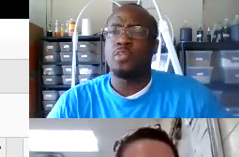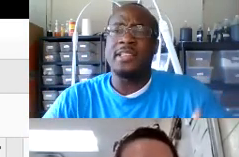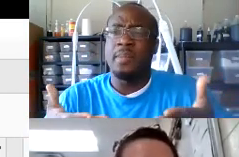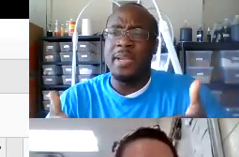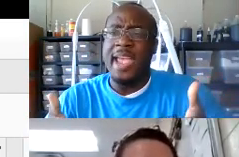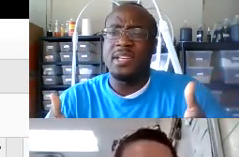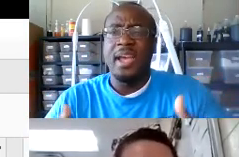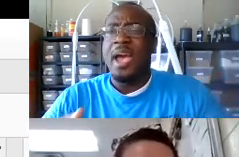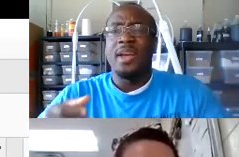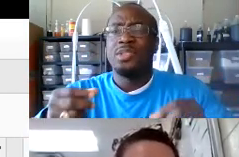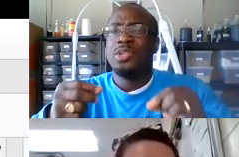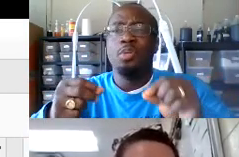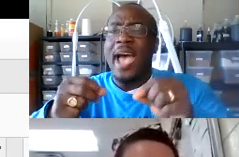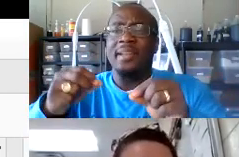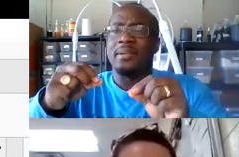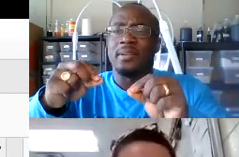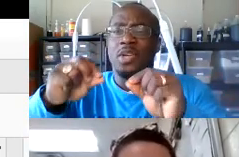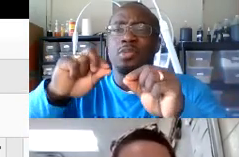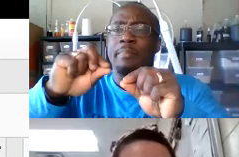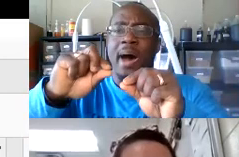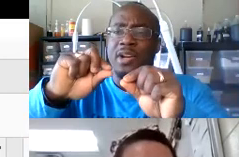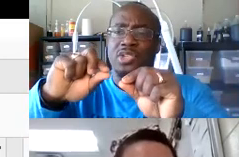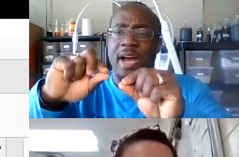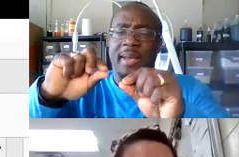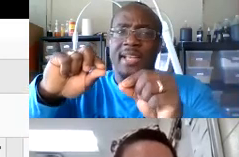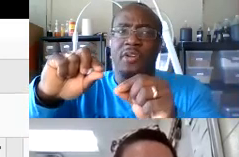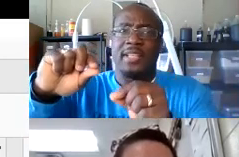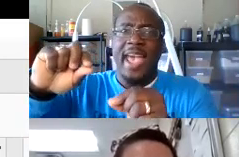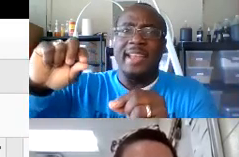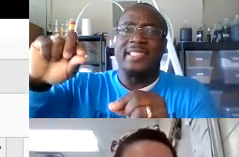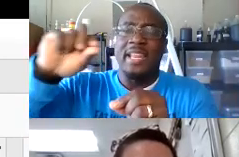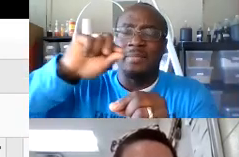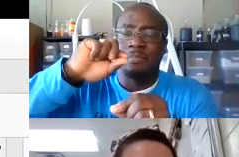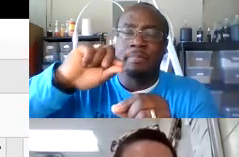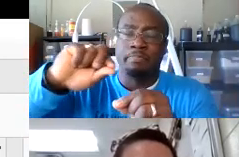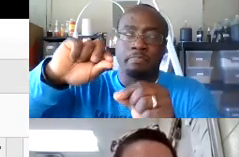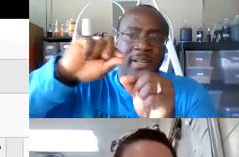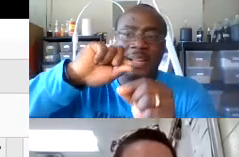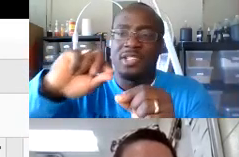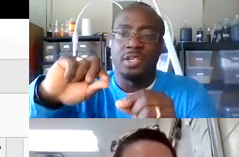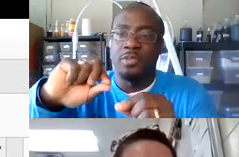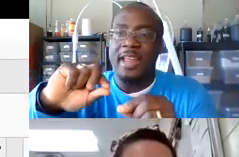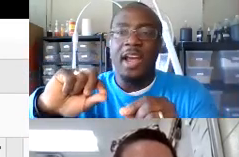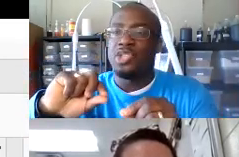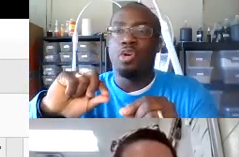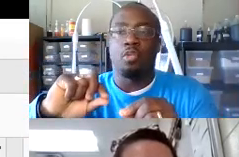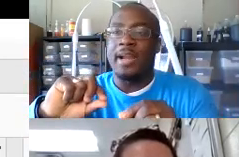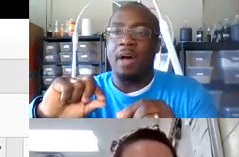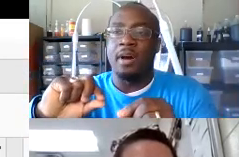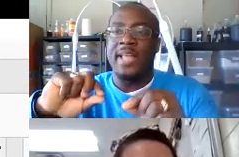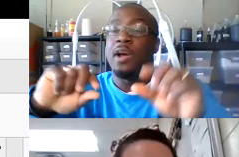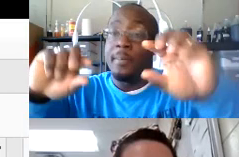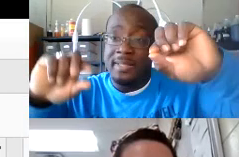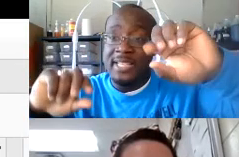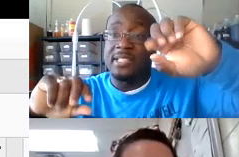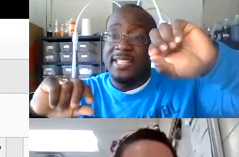as far as raising the pH, do not use the monitor. I mean, as far as like adding 10 milliliters to do that, because you're going to run